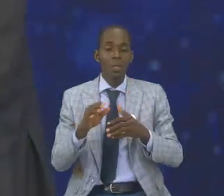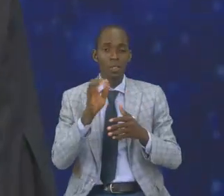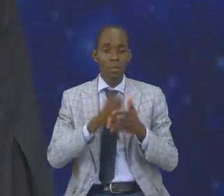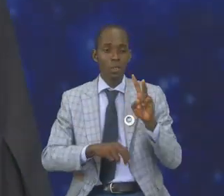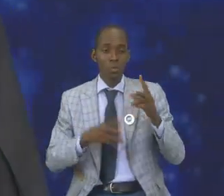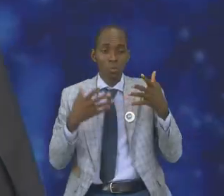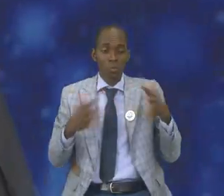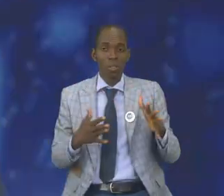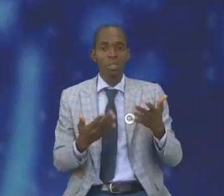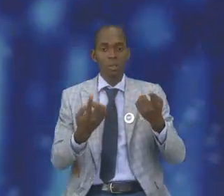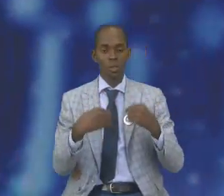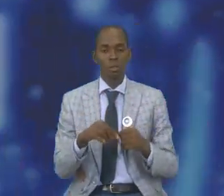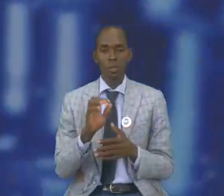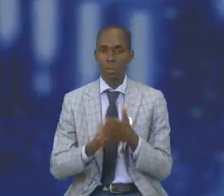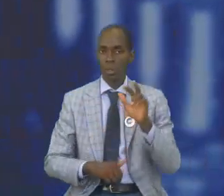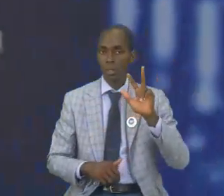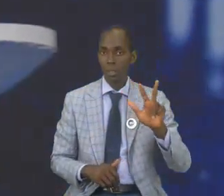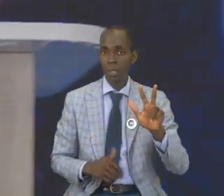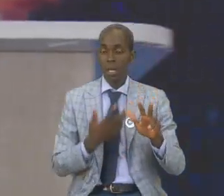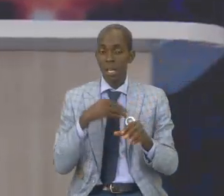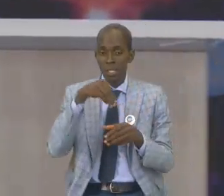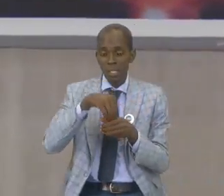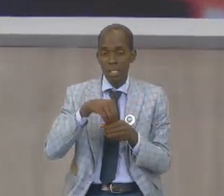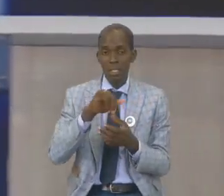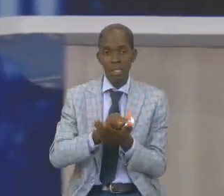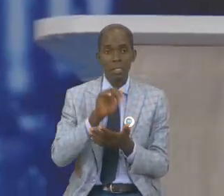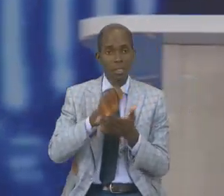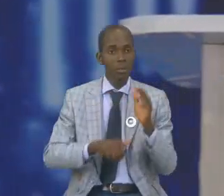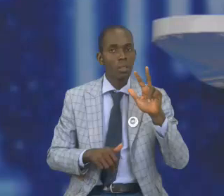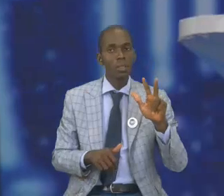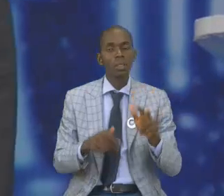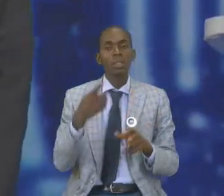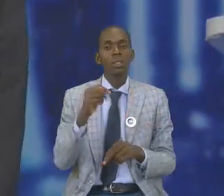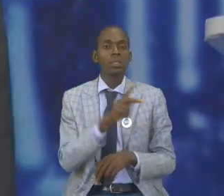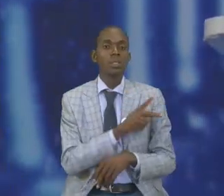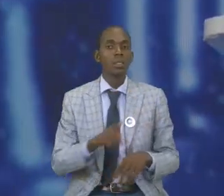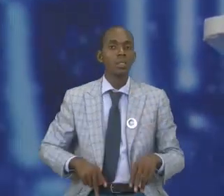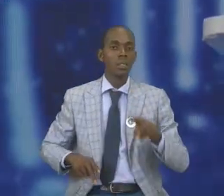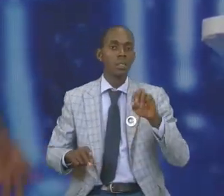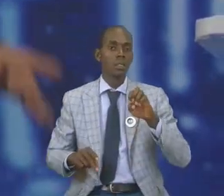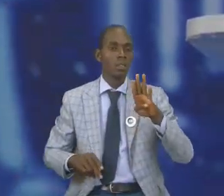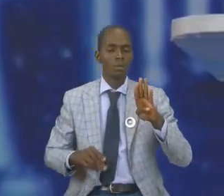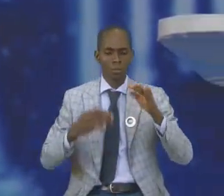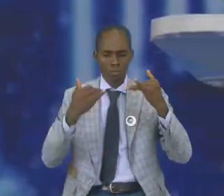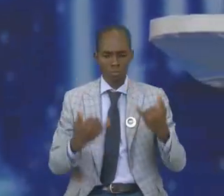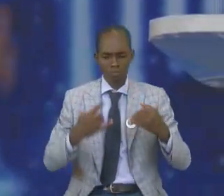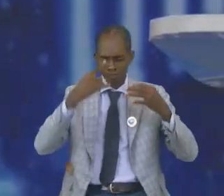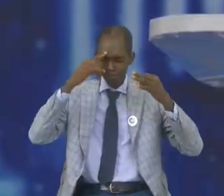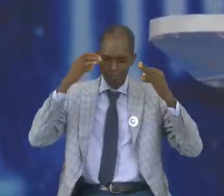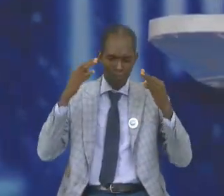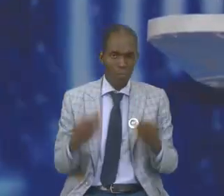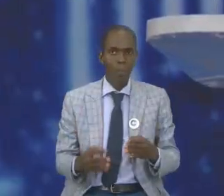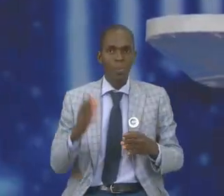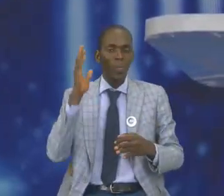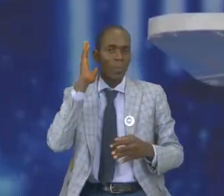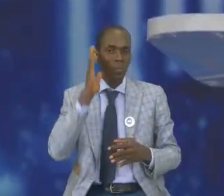comes chapter 3. And in chapter 3, Nebuchadnezzar now decided he was going to raise up